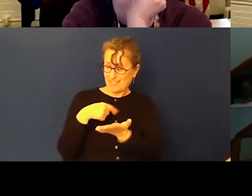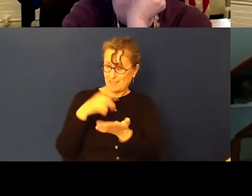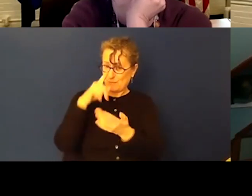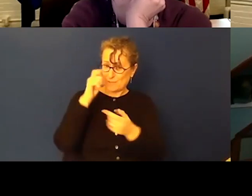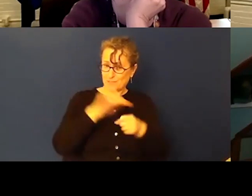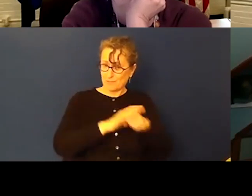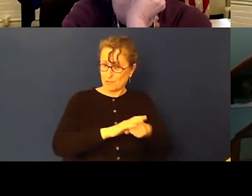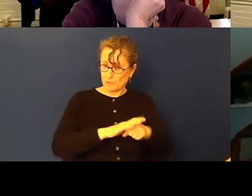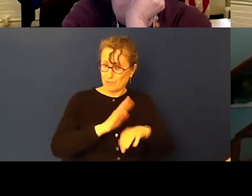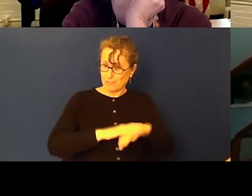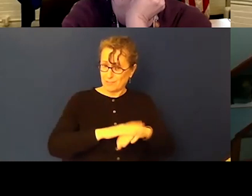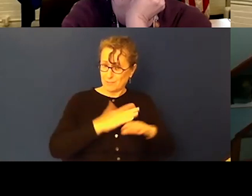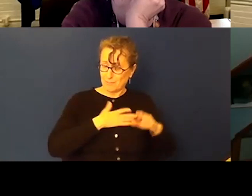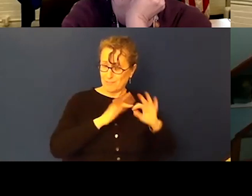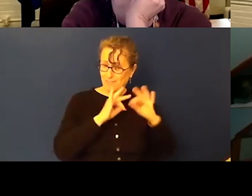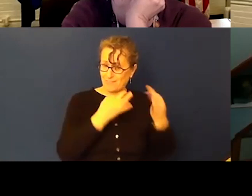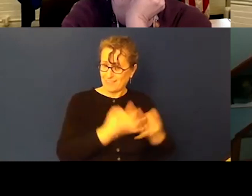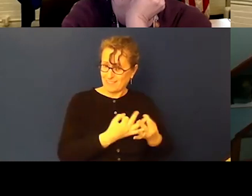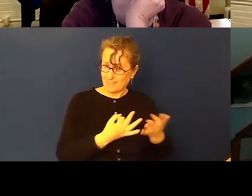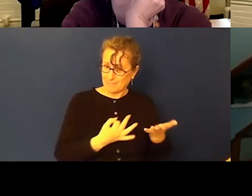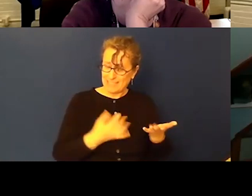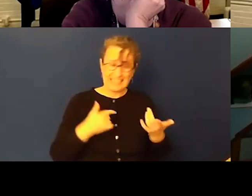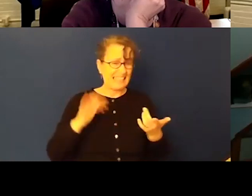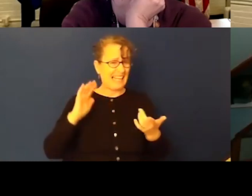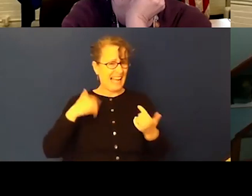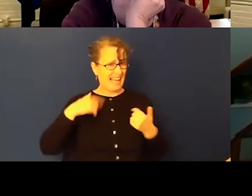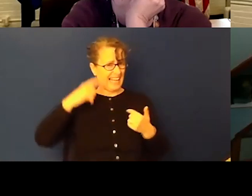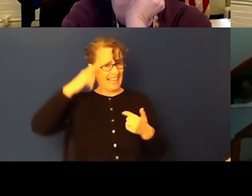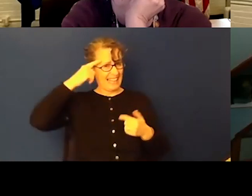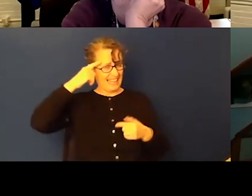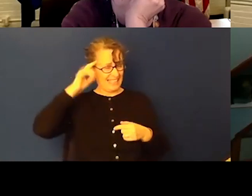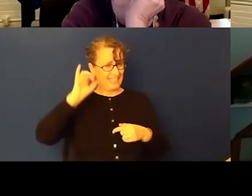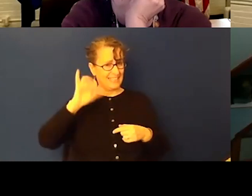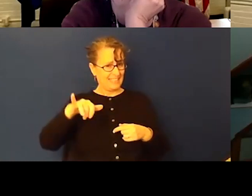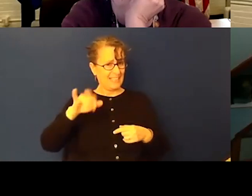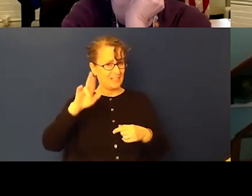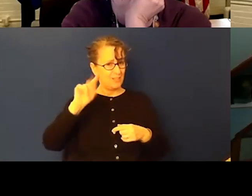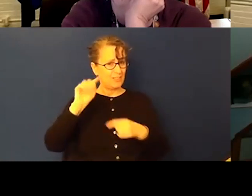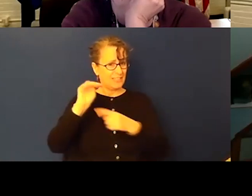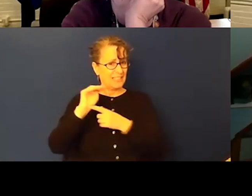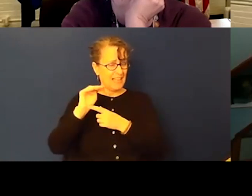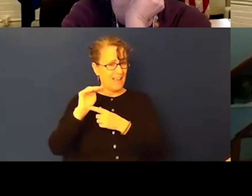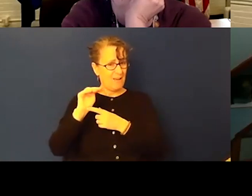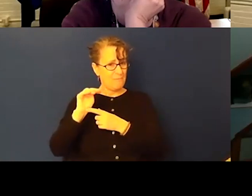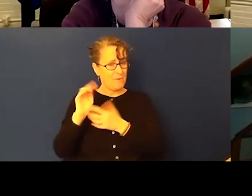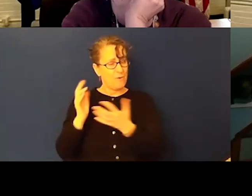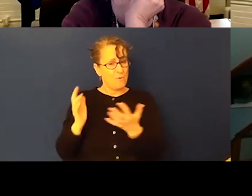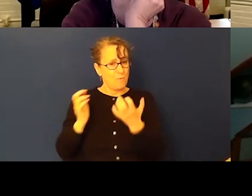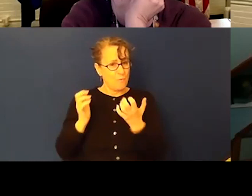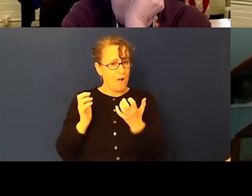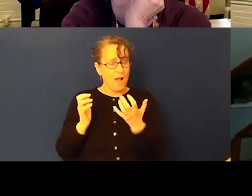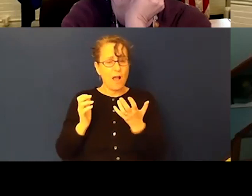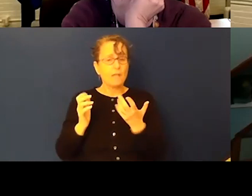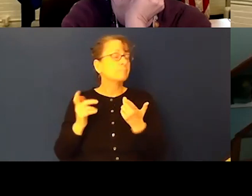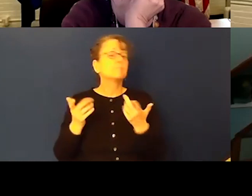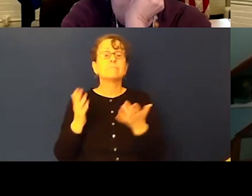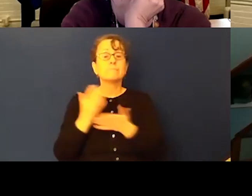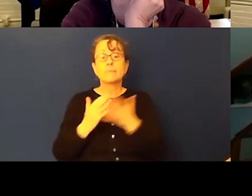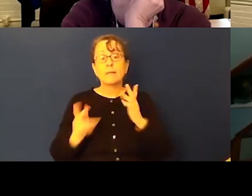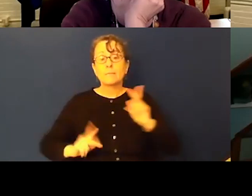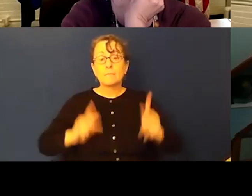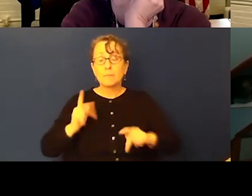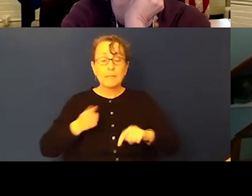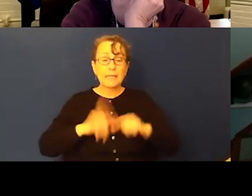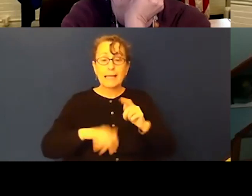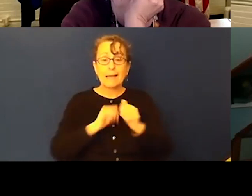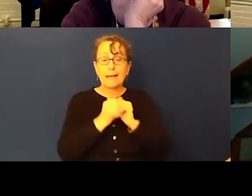as enabling people who couldn't, you know, wouldn't consider running for select board, perhaps, to